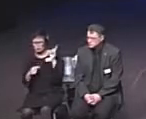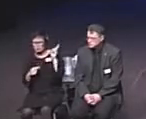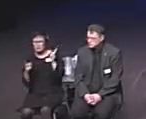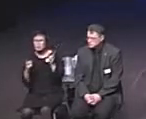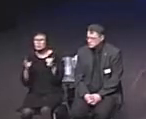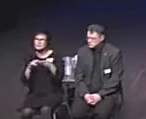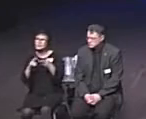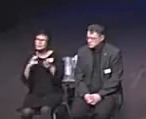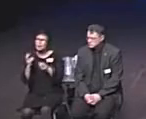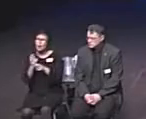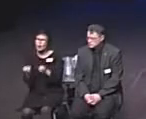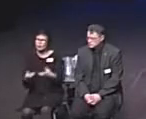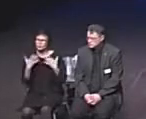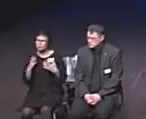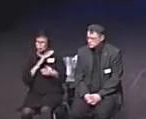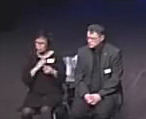experience, I would say.